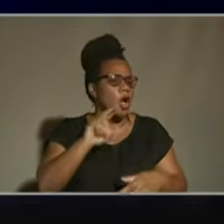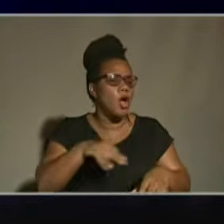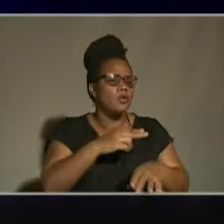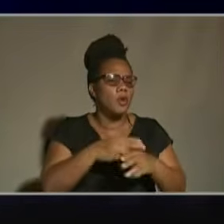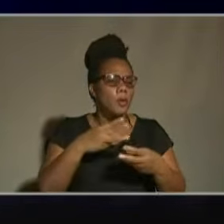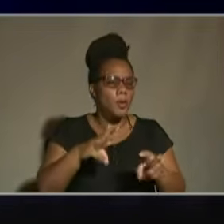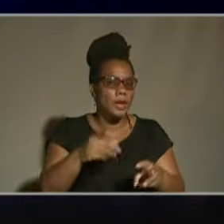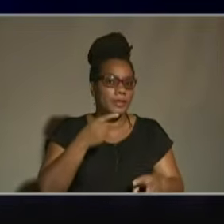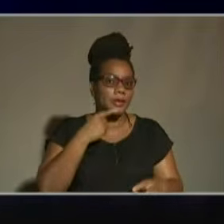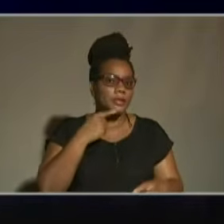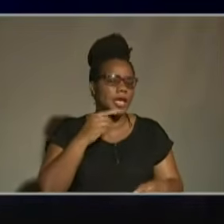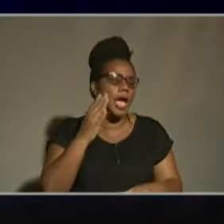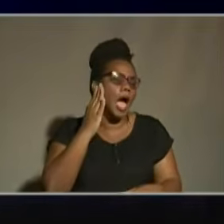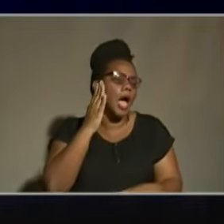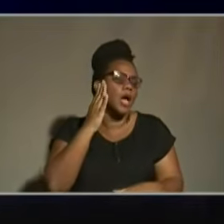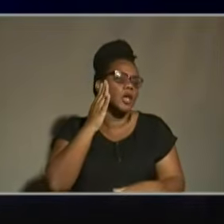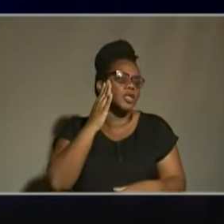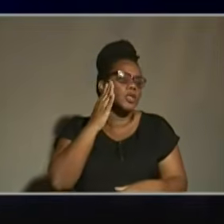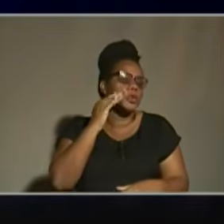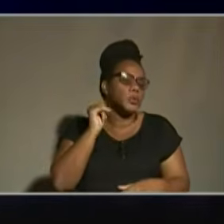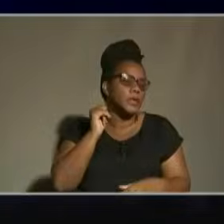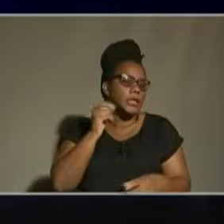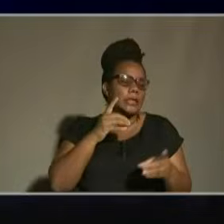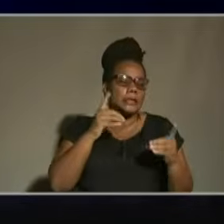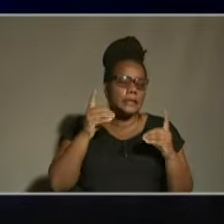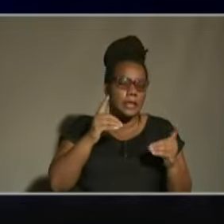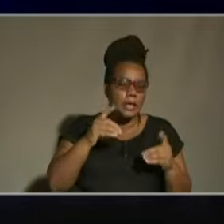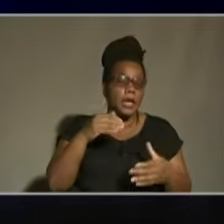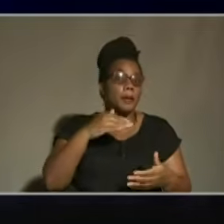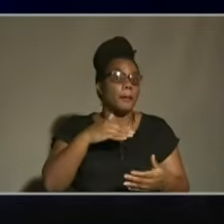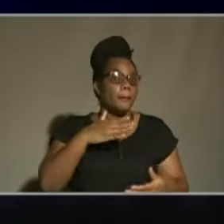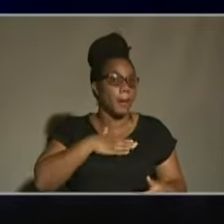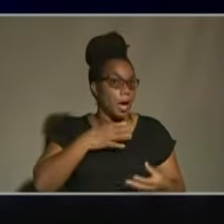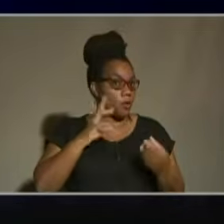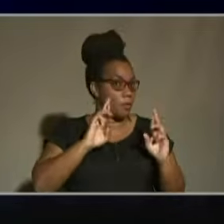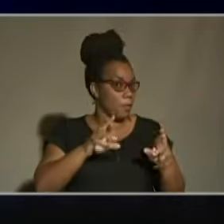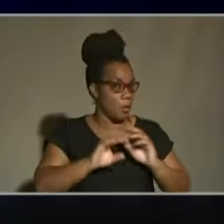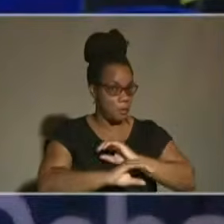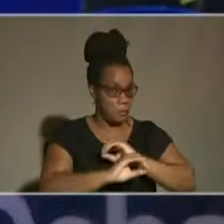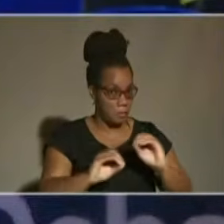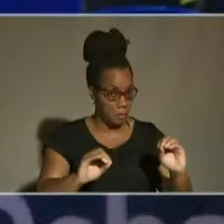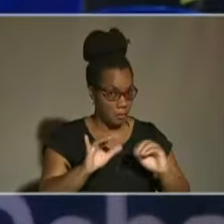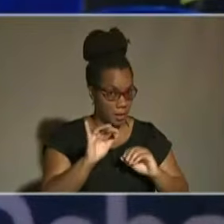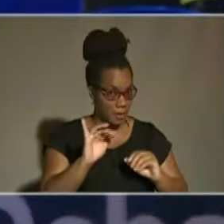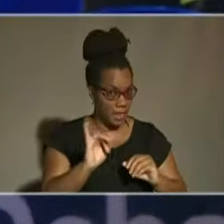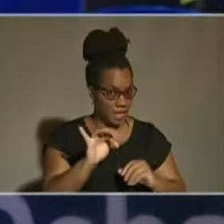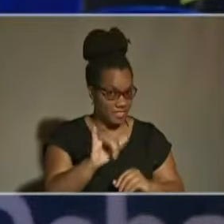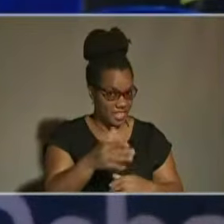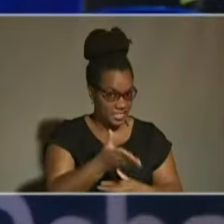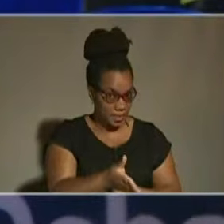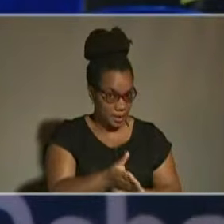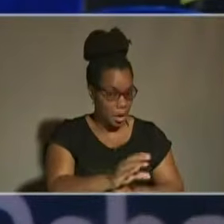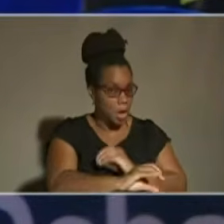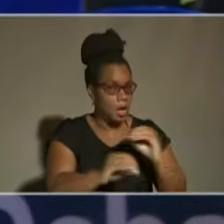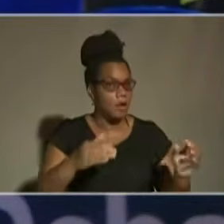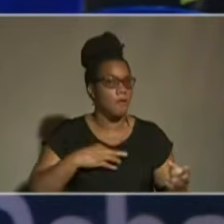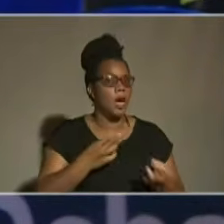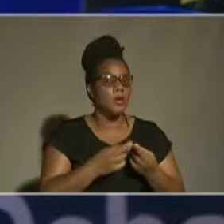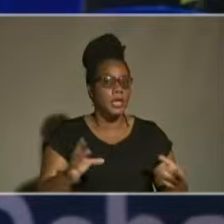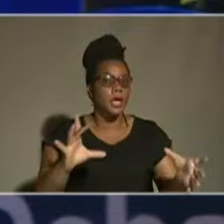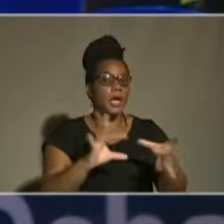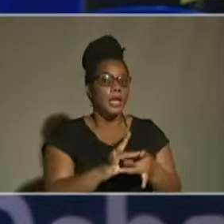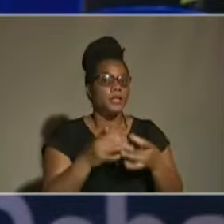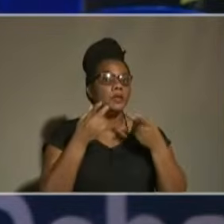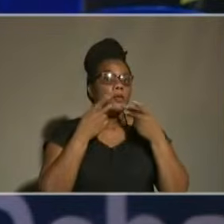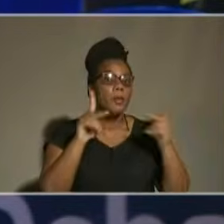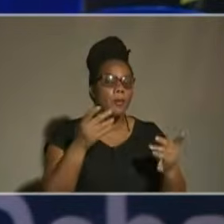a sweetheart deal. In my report, there is no such thing. None of my resources are ever connected to any public